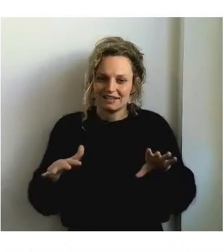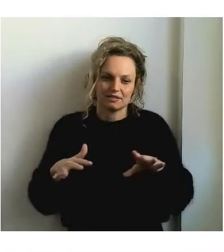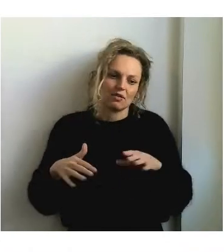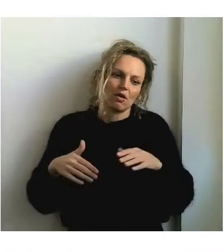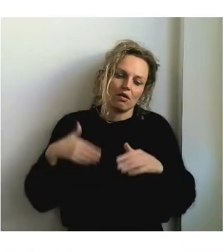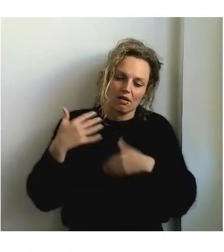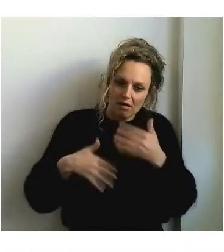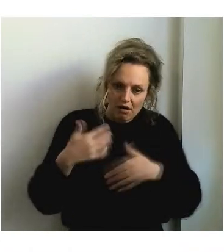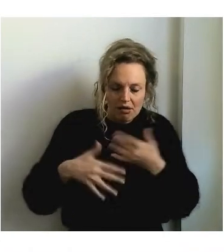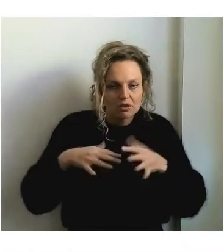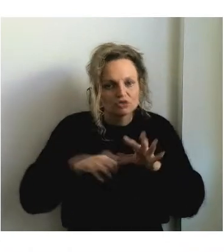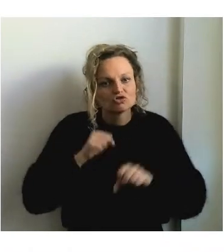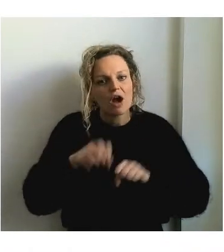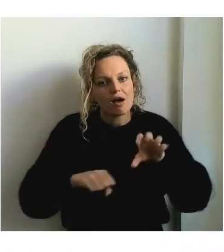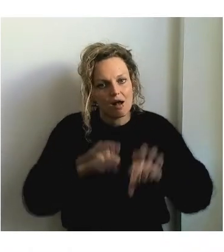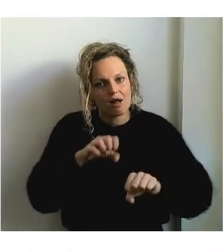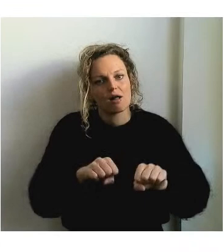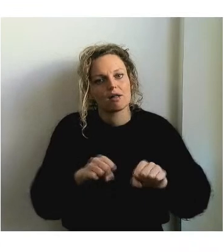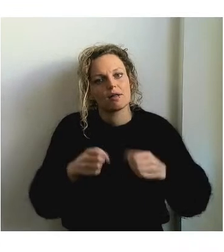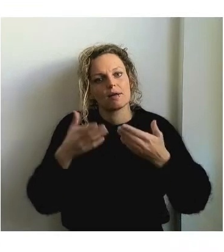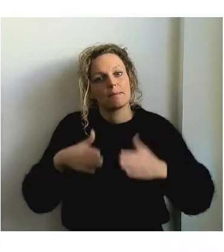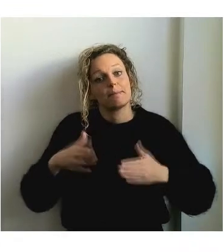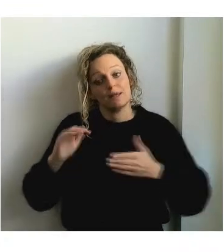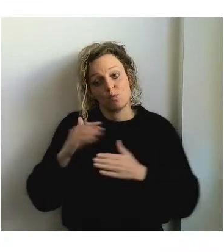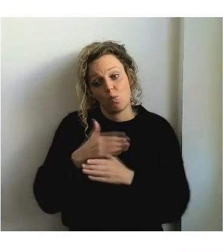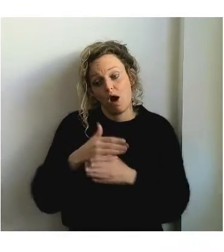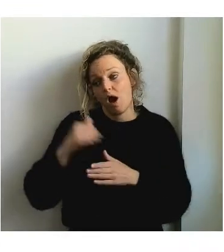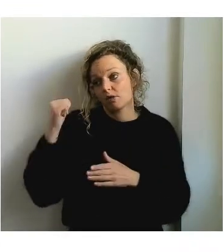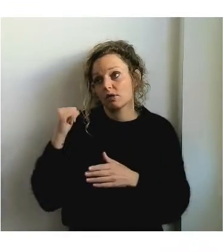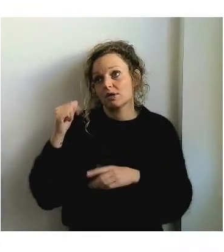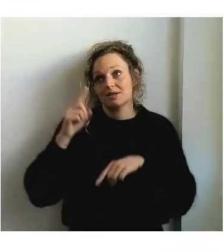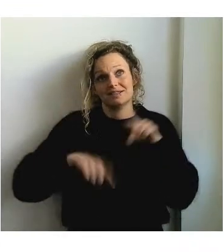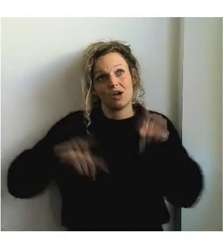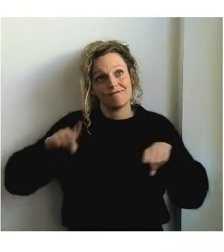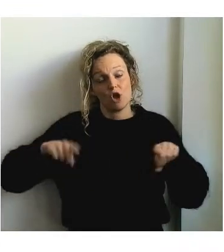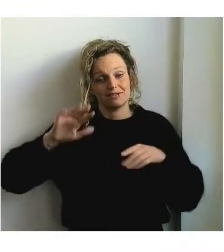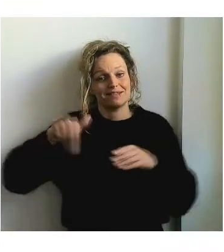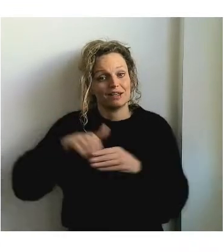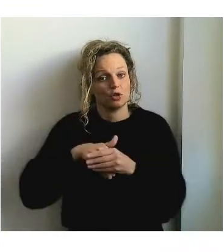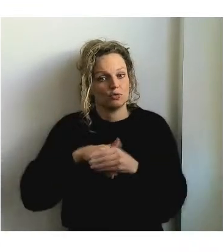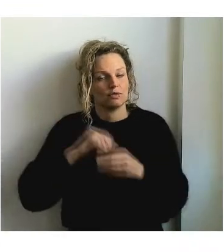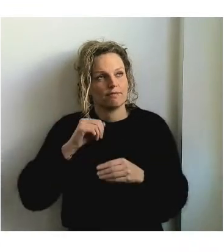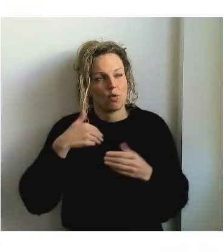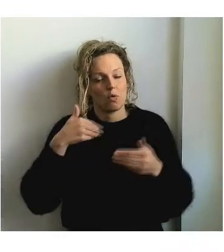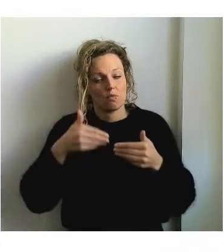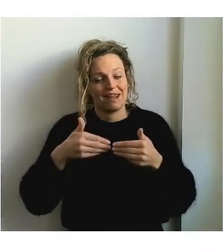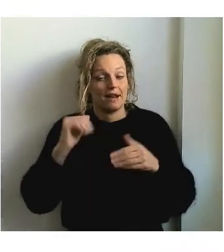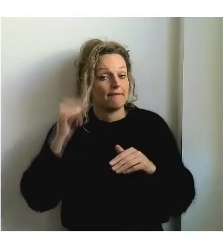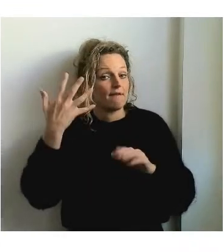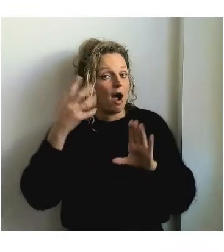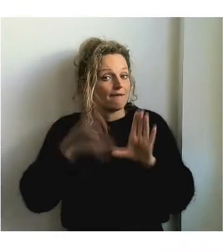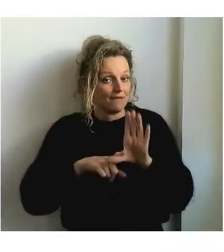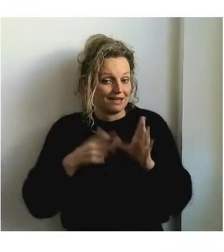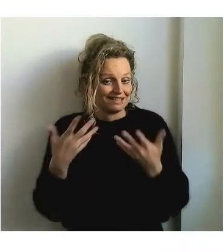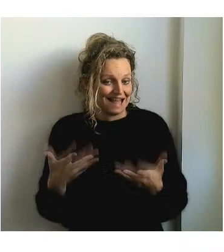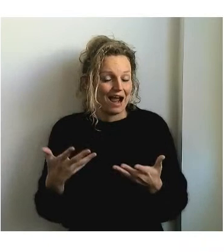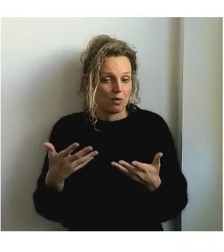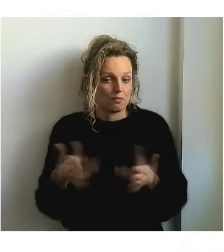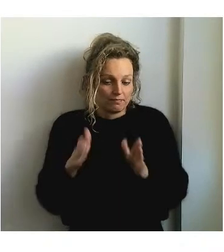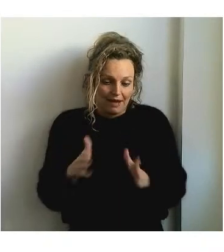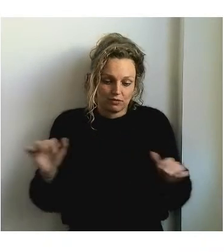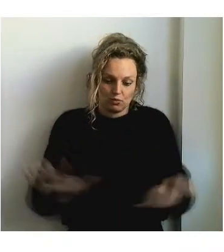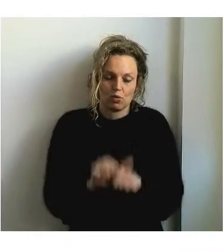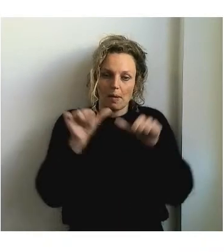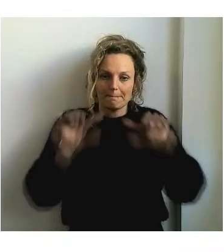in diversity and inclusion now for nearly 5 years, having to complete other sort of benchmarks